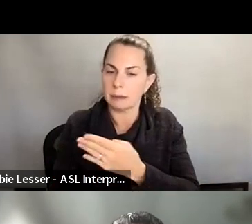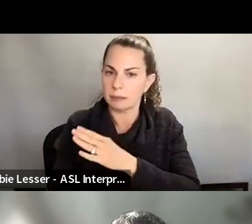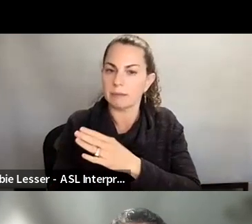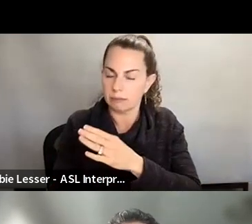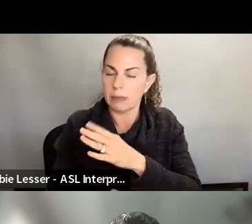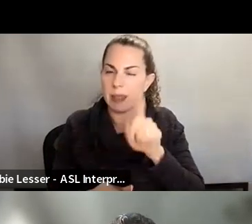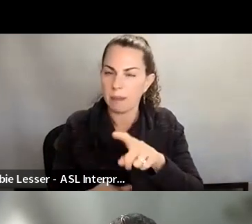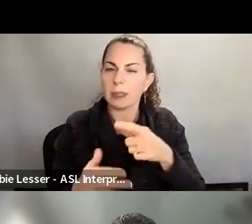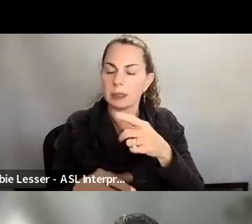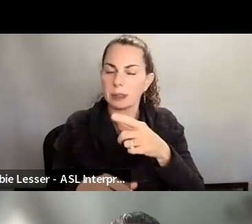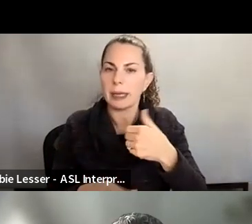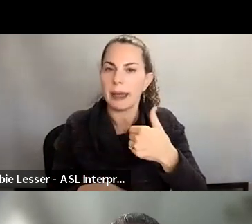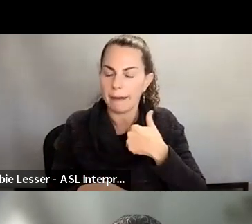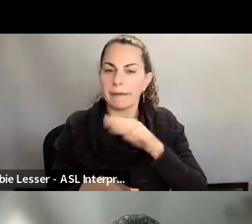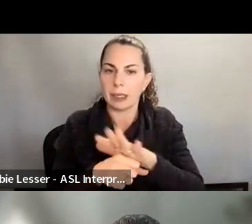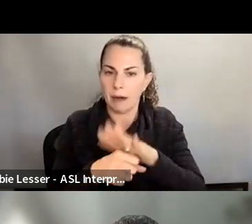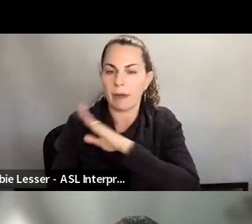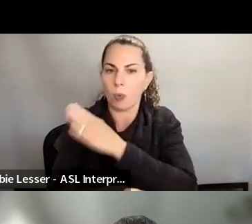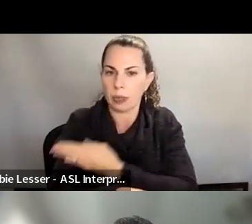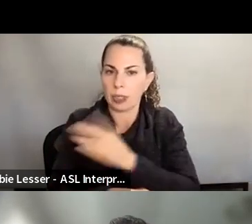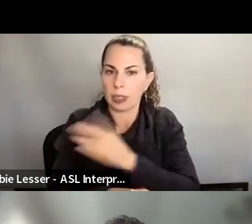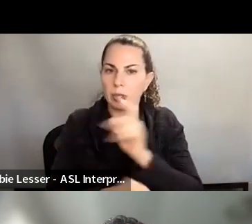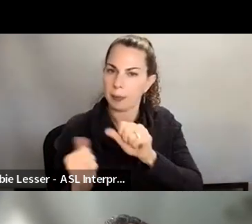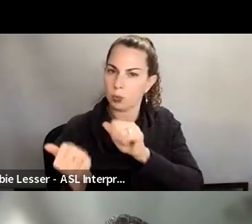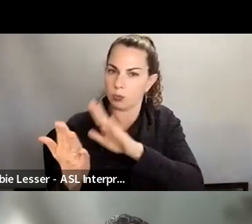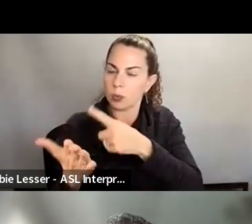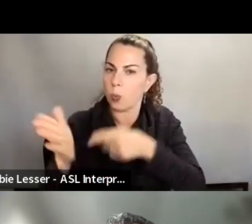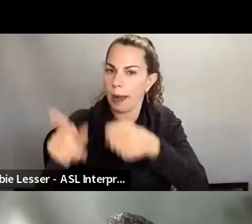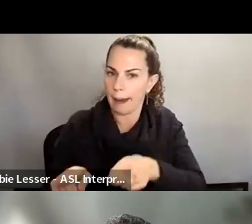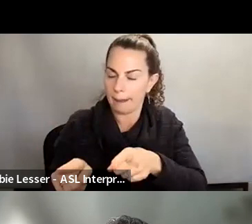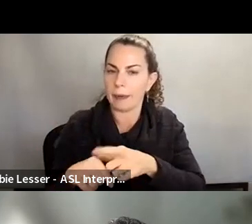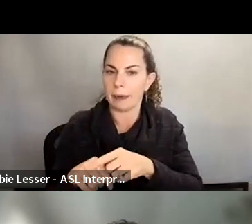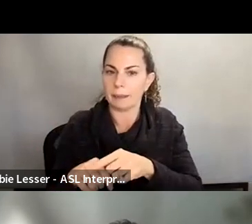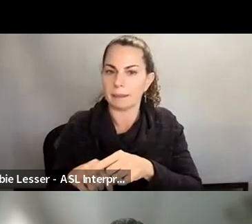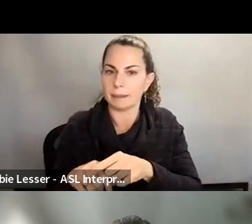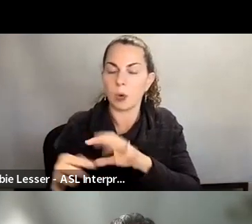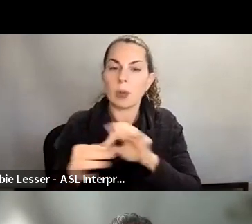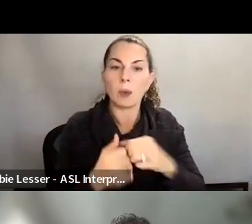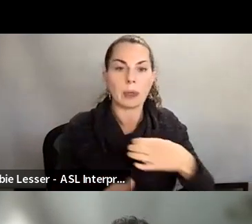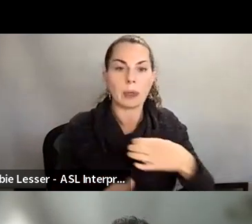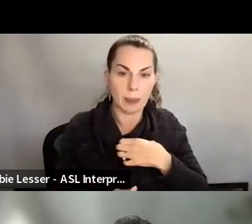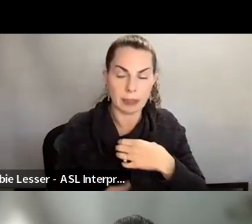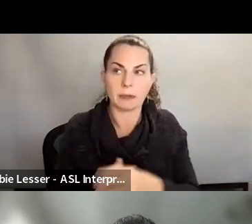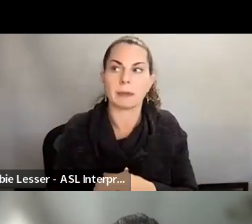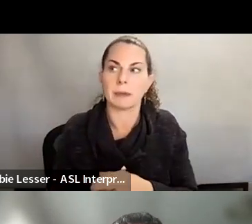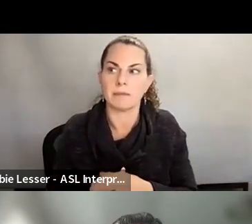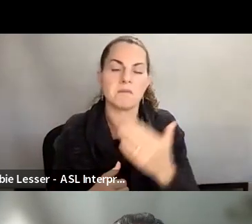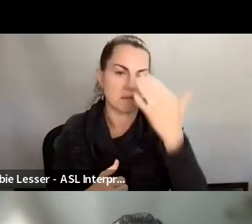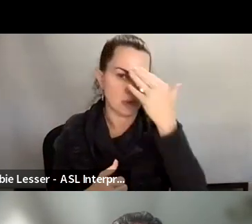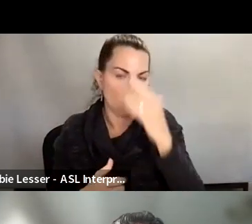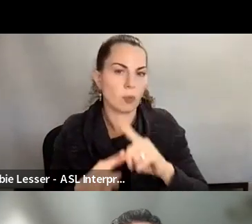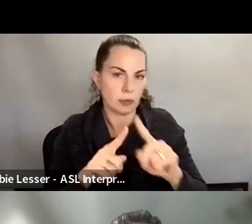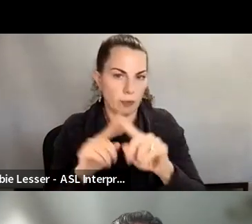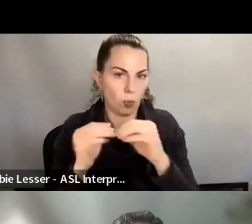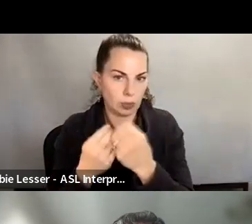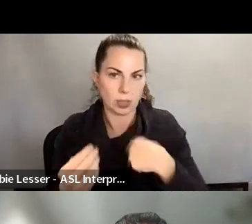to change what happened or to address what happened sufficiently. As to complaints, I know entities we work with, and